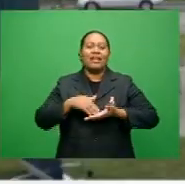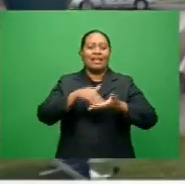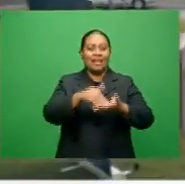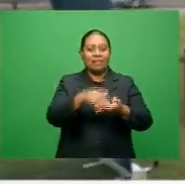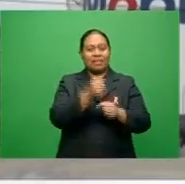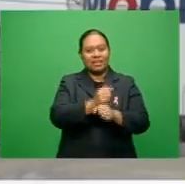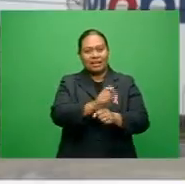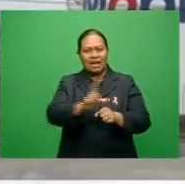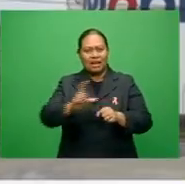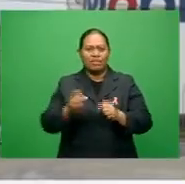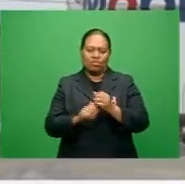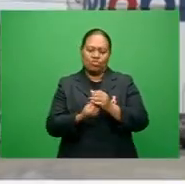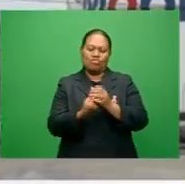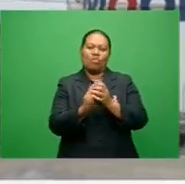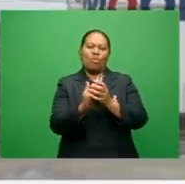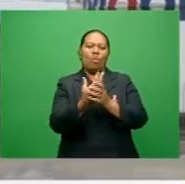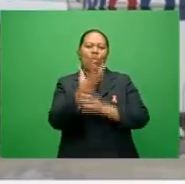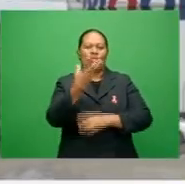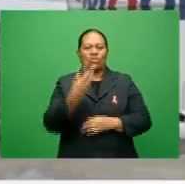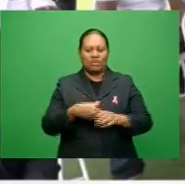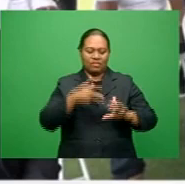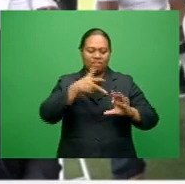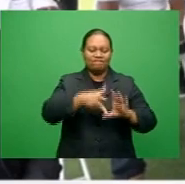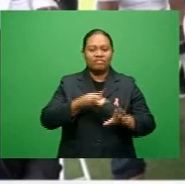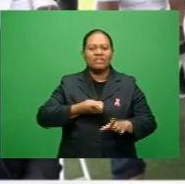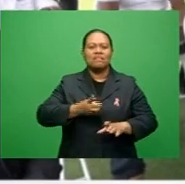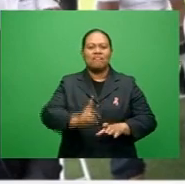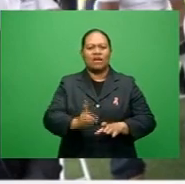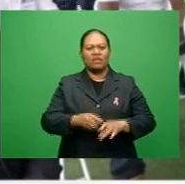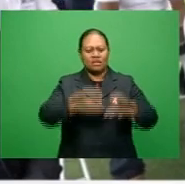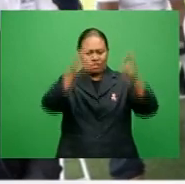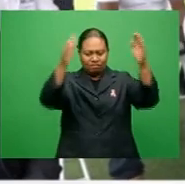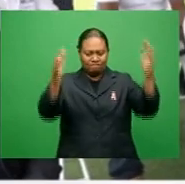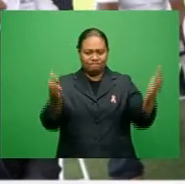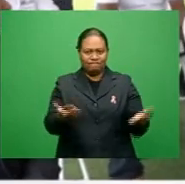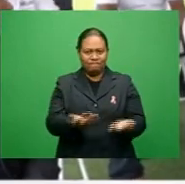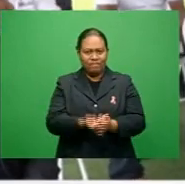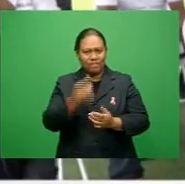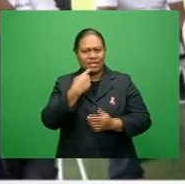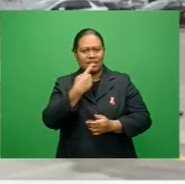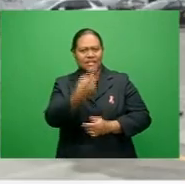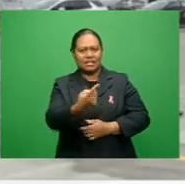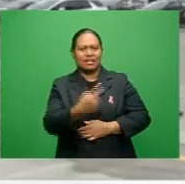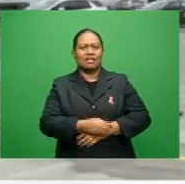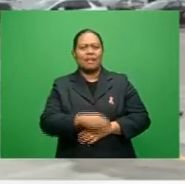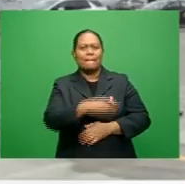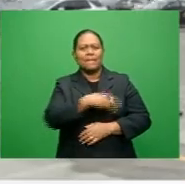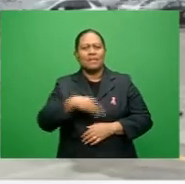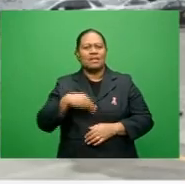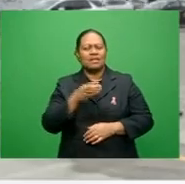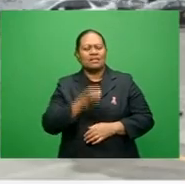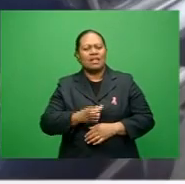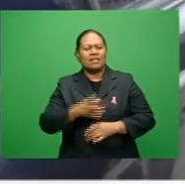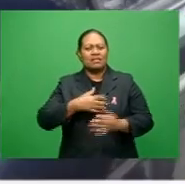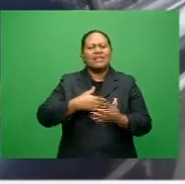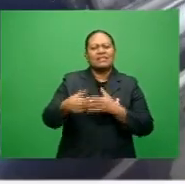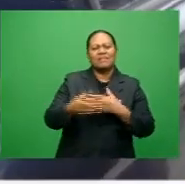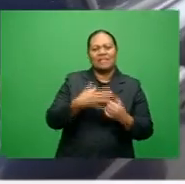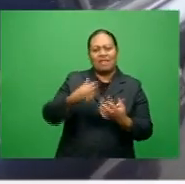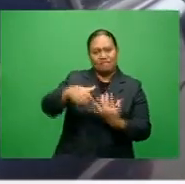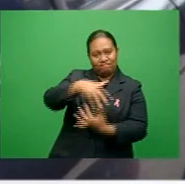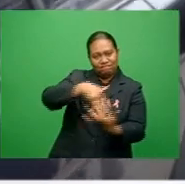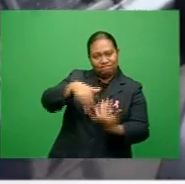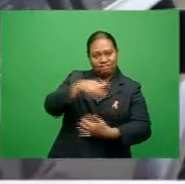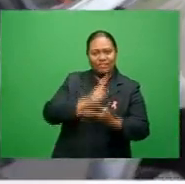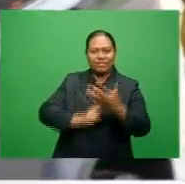company meet the growing fuel demand. Commissioning the pulp tank, Minister for Trade Fayaz Koya said despite TC Herald and